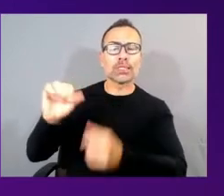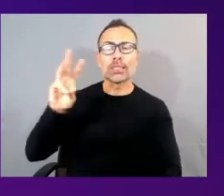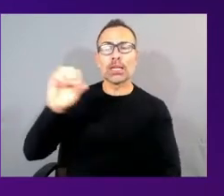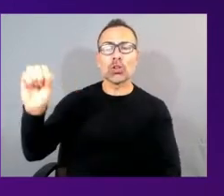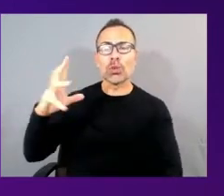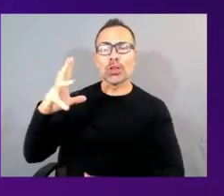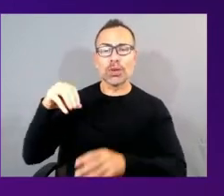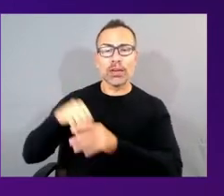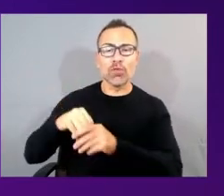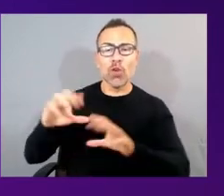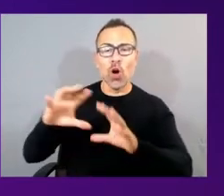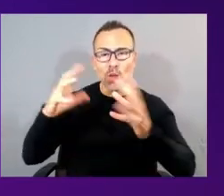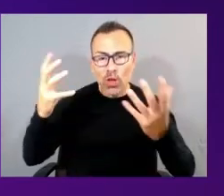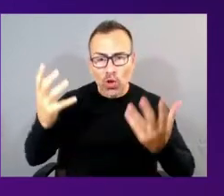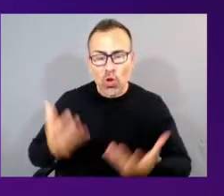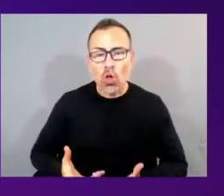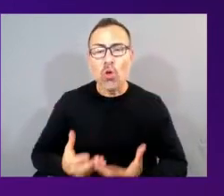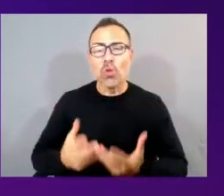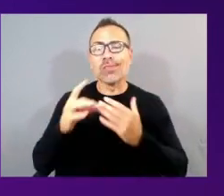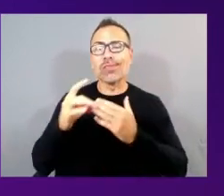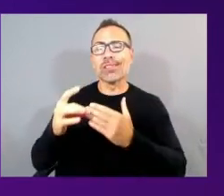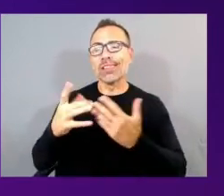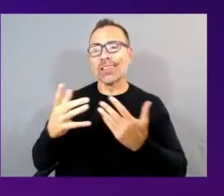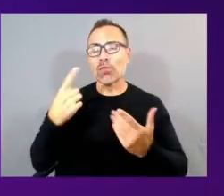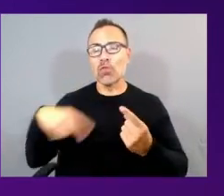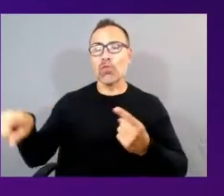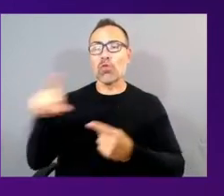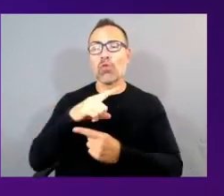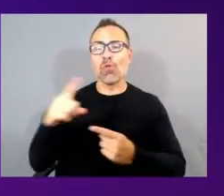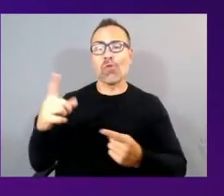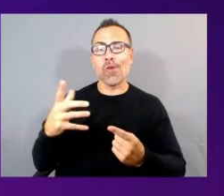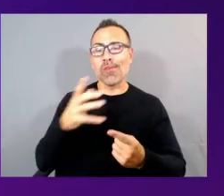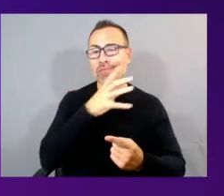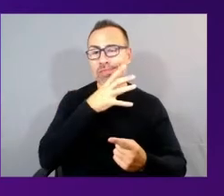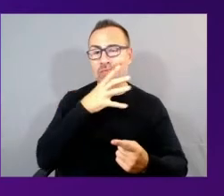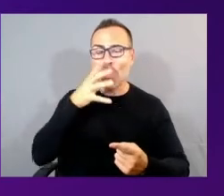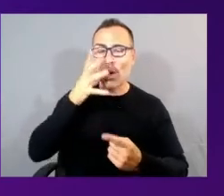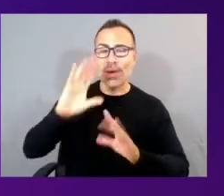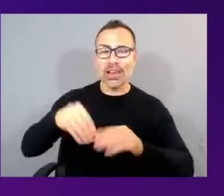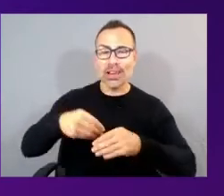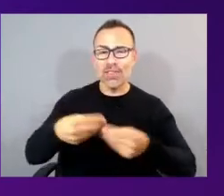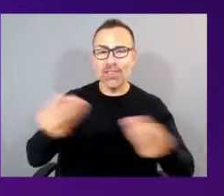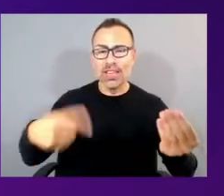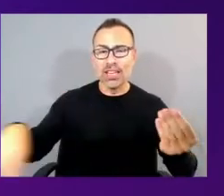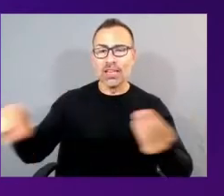nutrition and farming solutions, with its mission to responsibly feed the world and protect the planet.